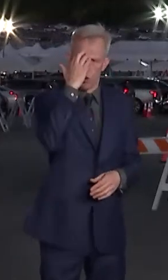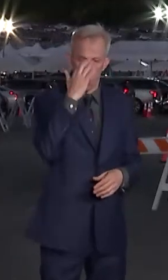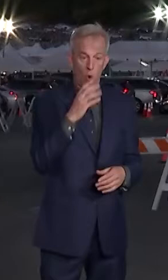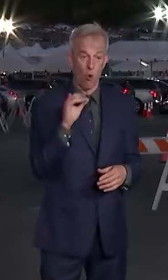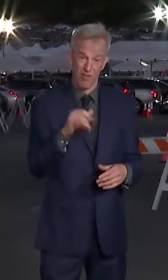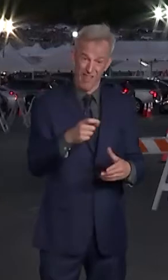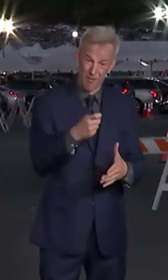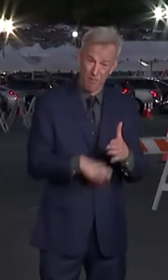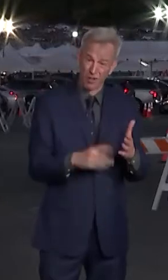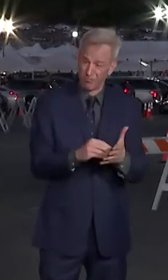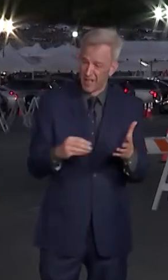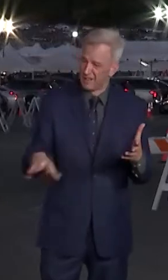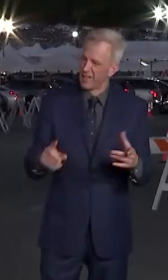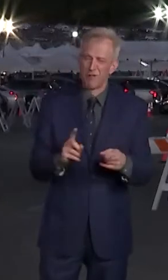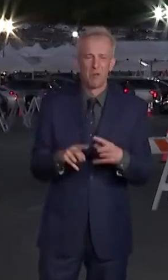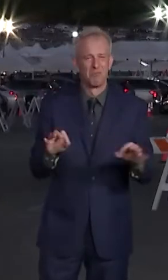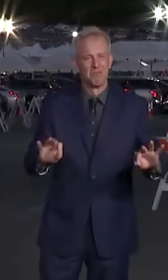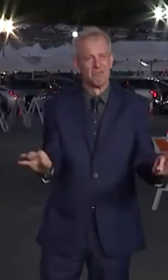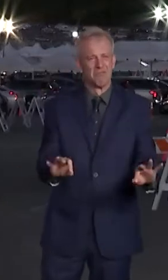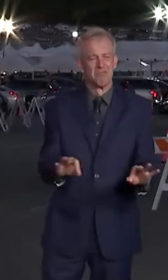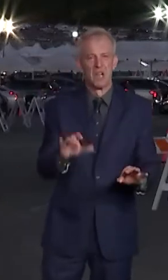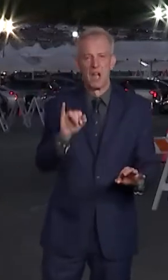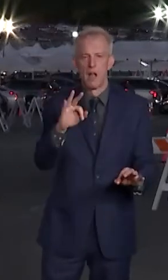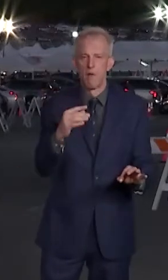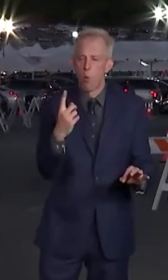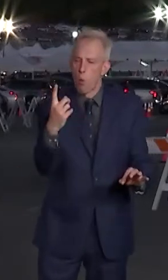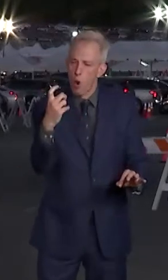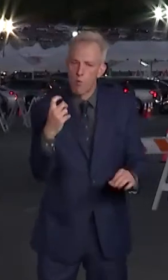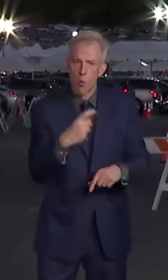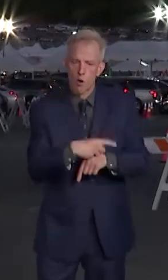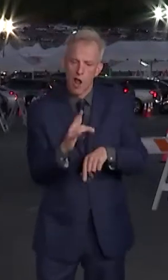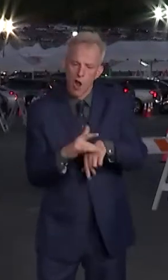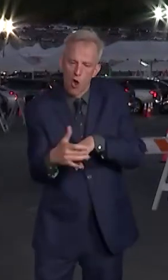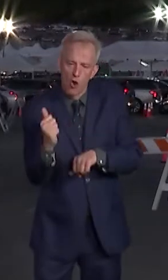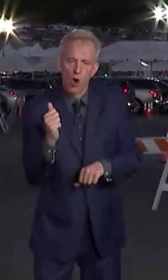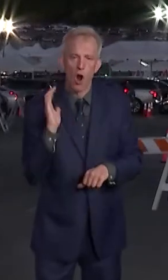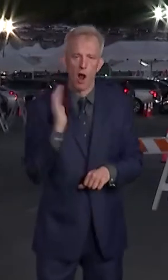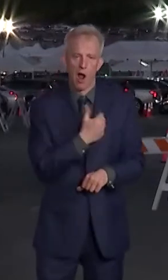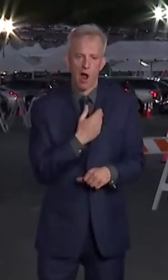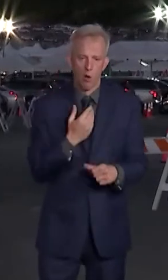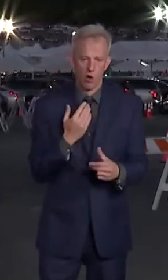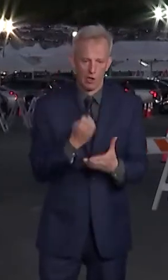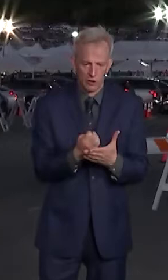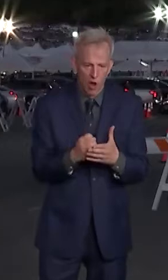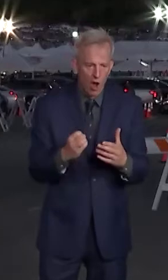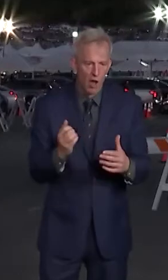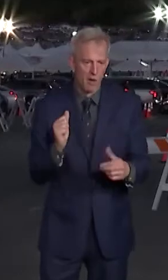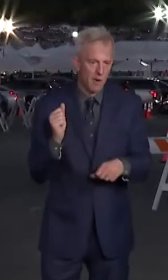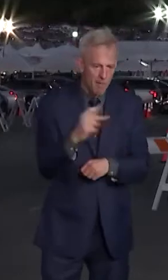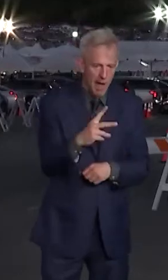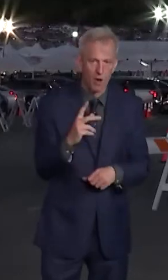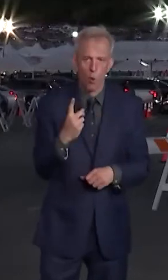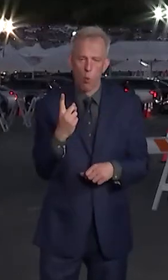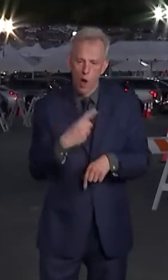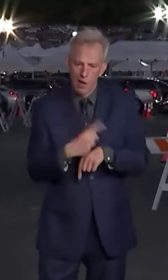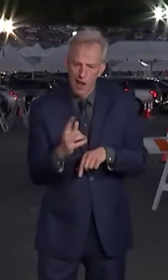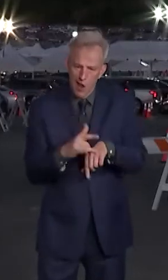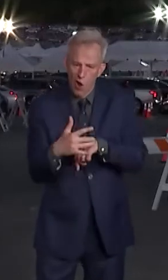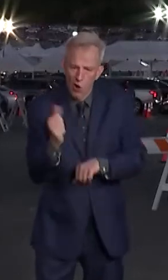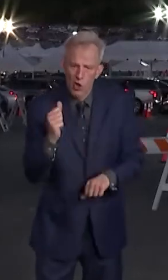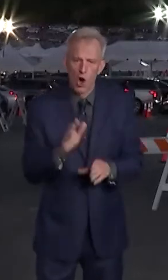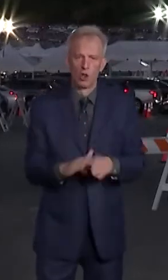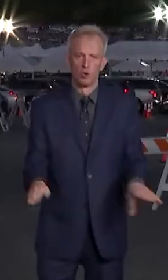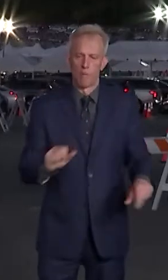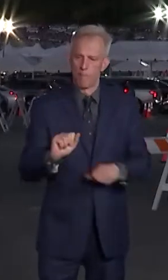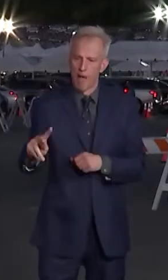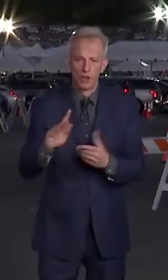means one day earlier for our economy to open, one day earlier for our children to get back to school, one day earlier for us to finally